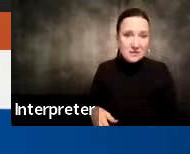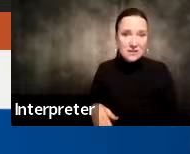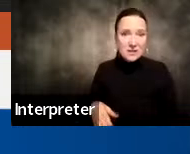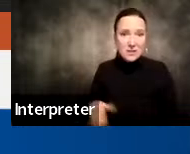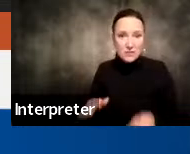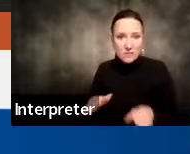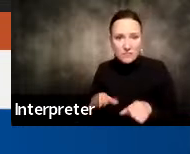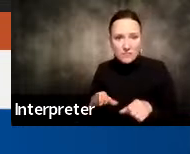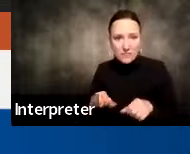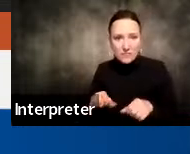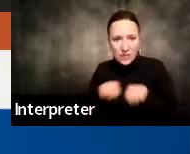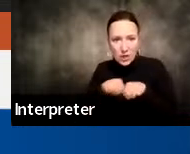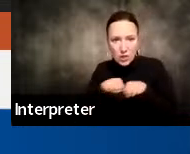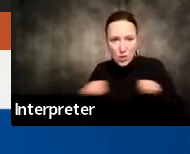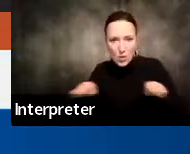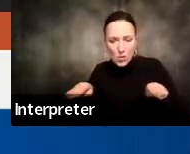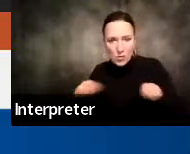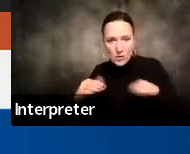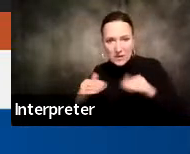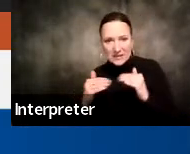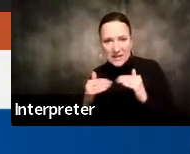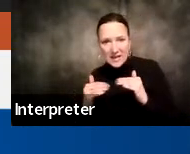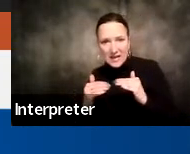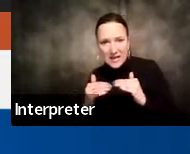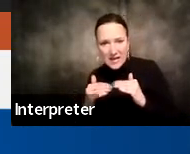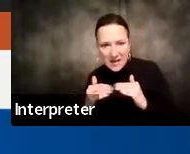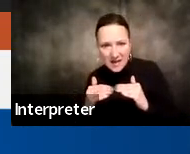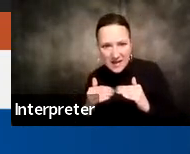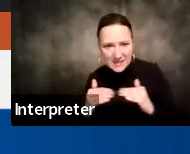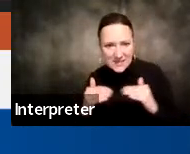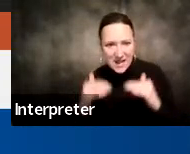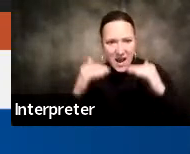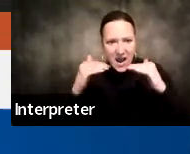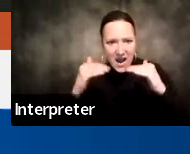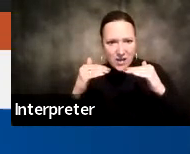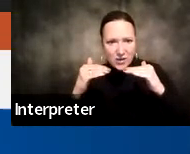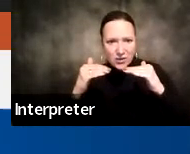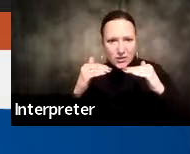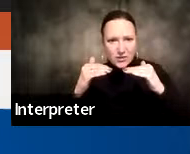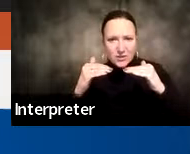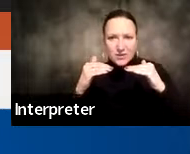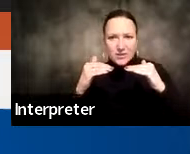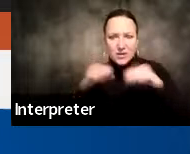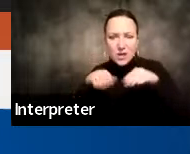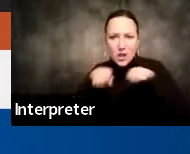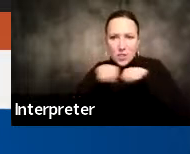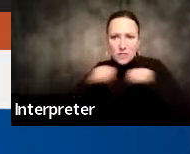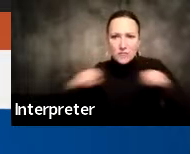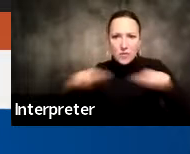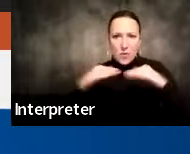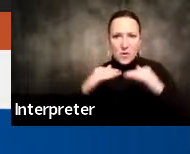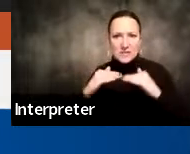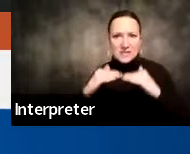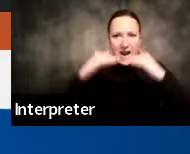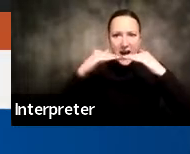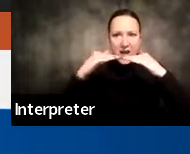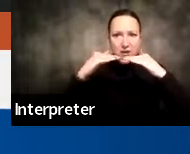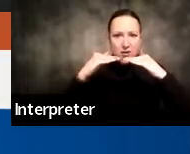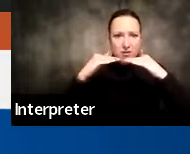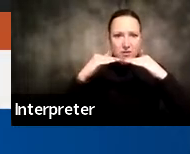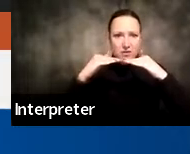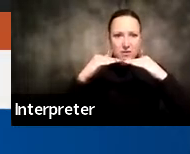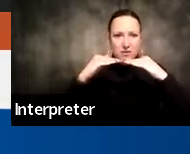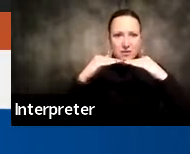porch, it's raised so much higher than the houses adjacent. And so I'm assuming that this was so that you could